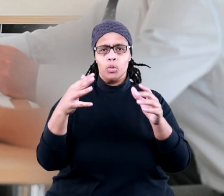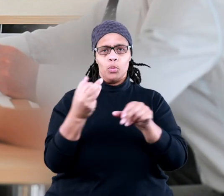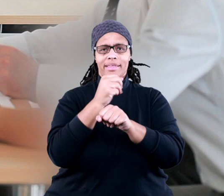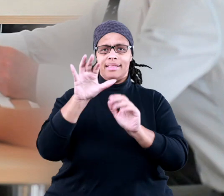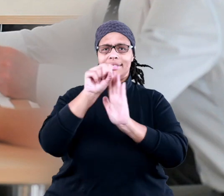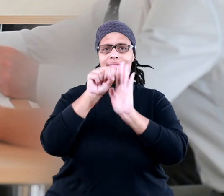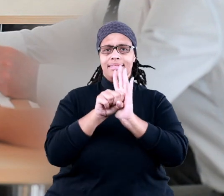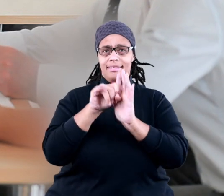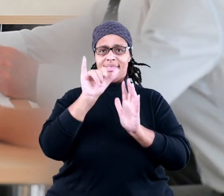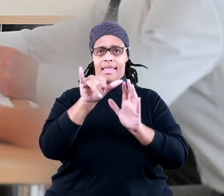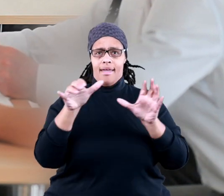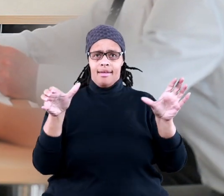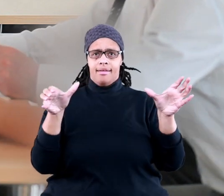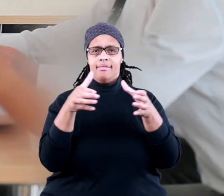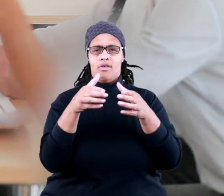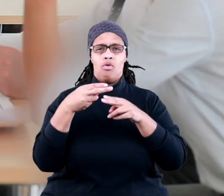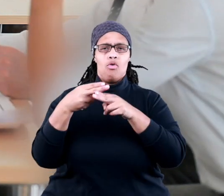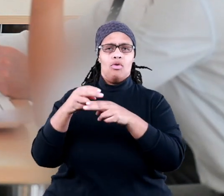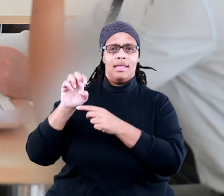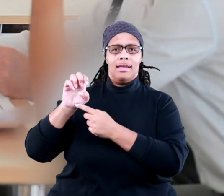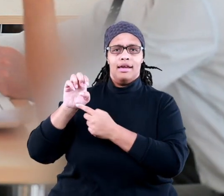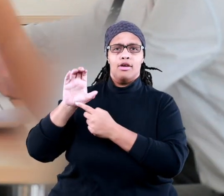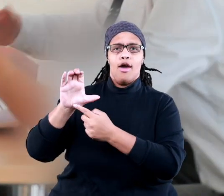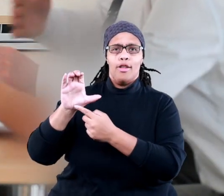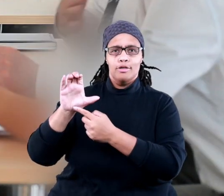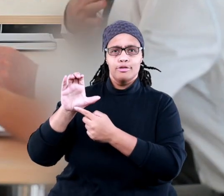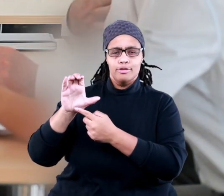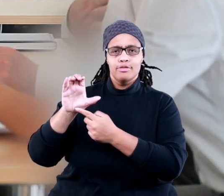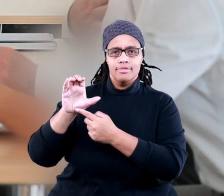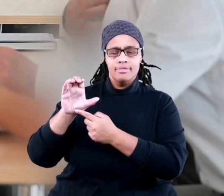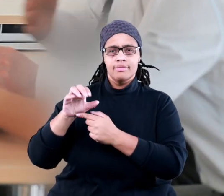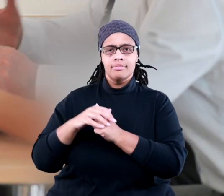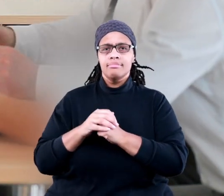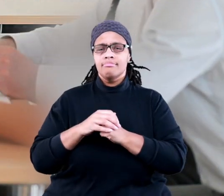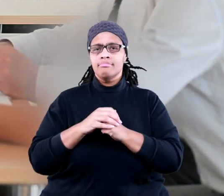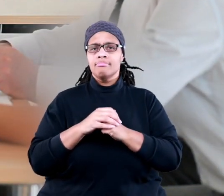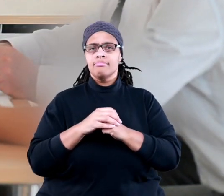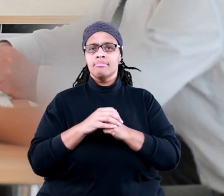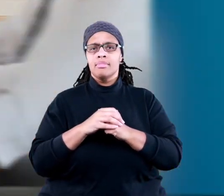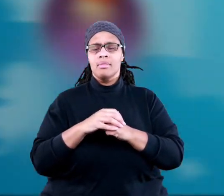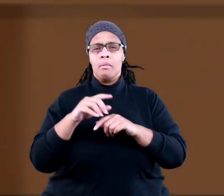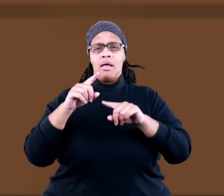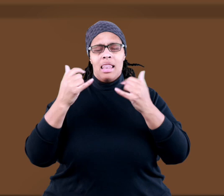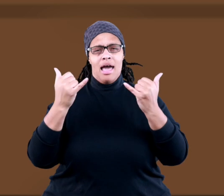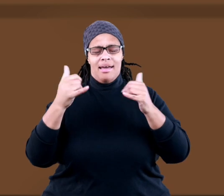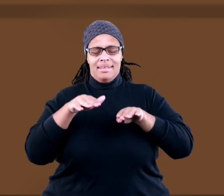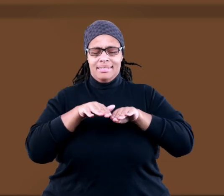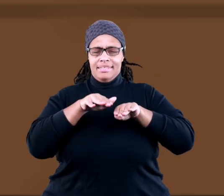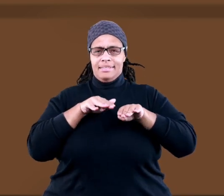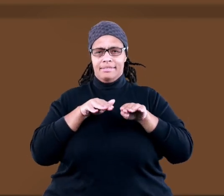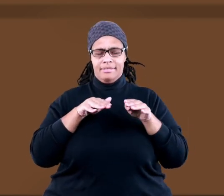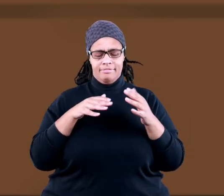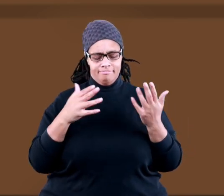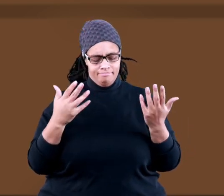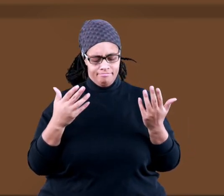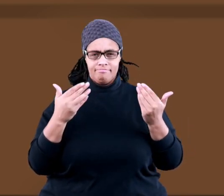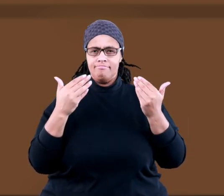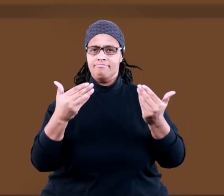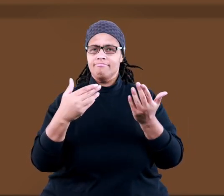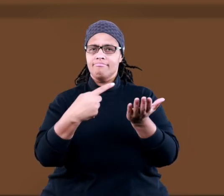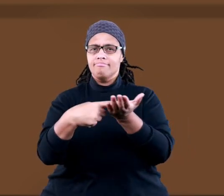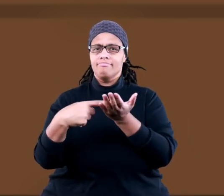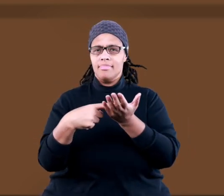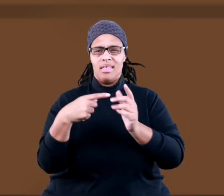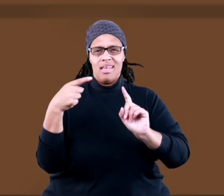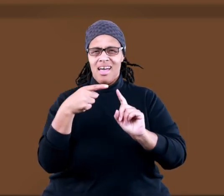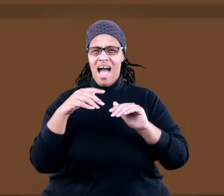their state. That group of electors is called the Electoral College. But let's step back a second